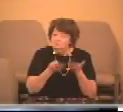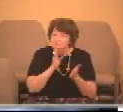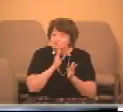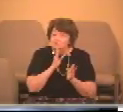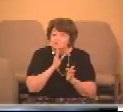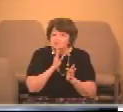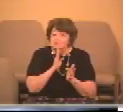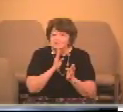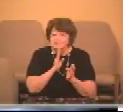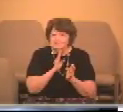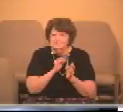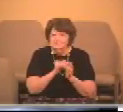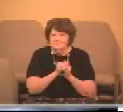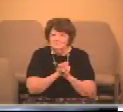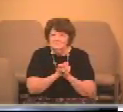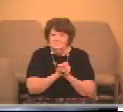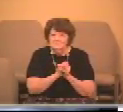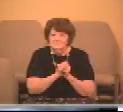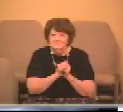Any other ideas?